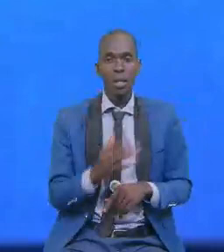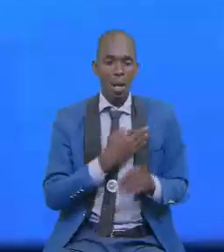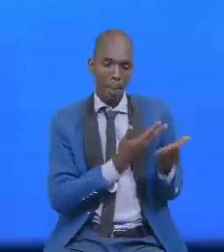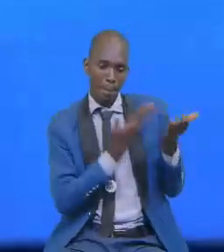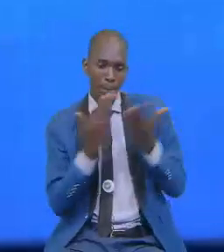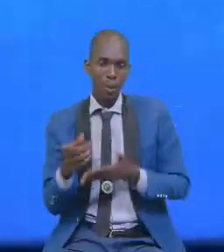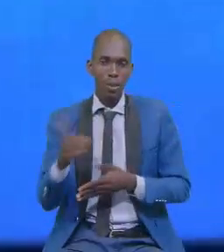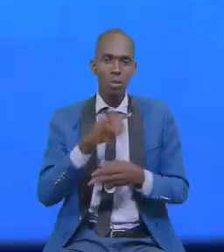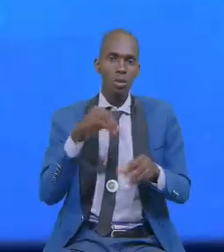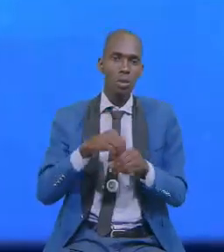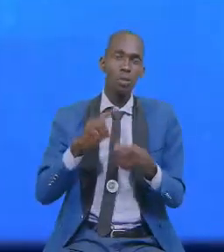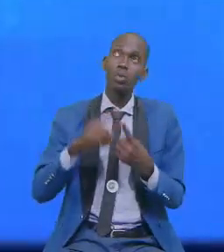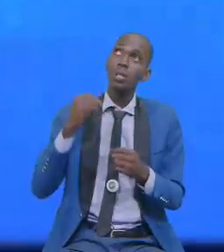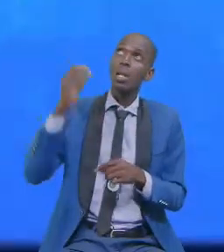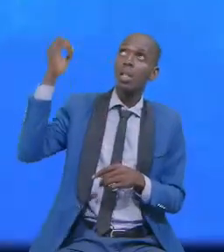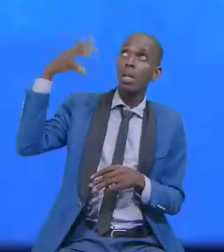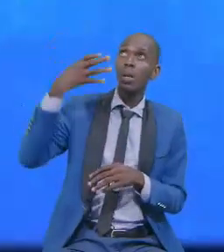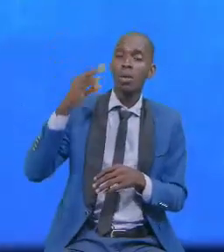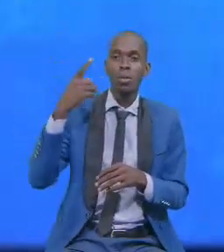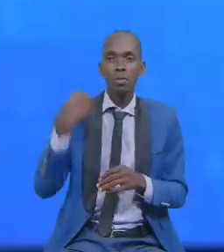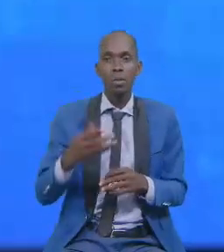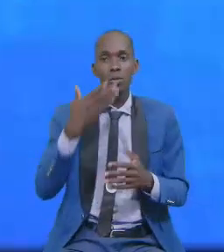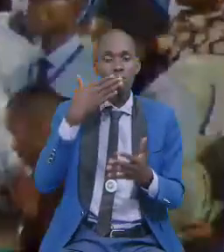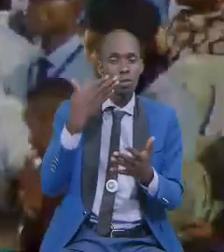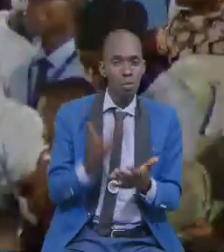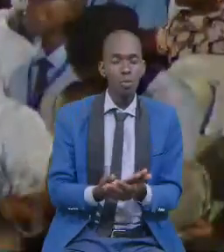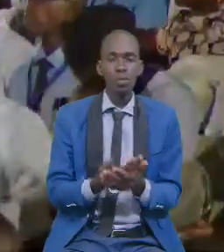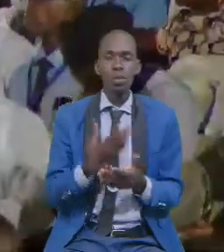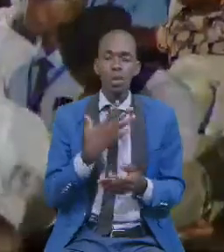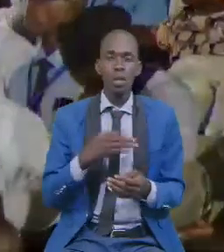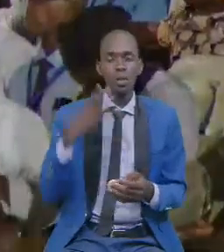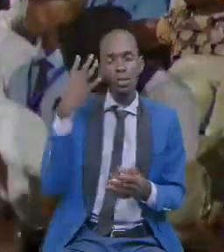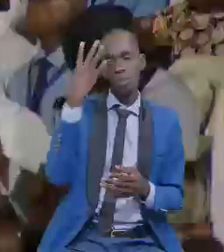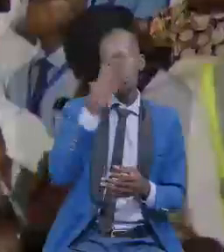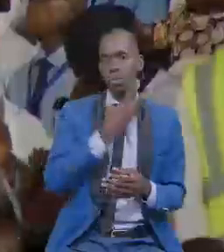the light of the good news of the glorious gospel.